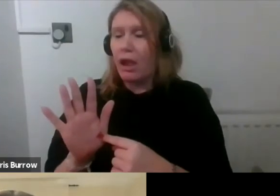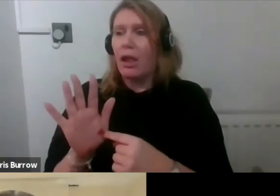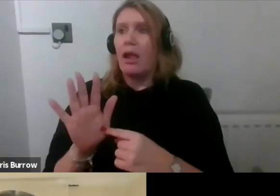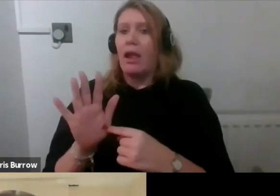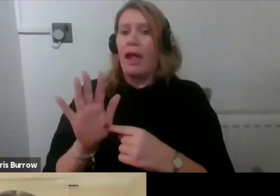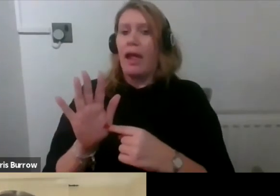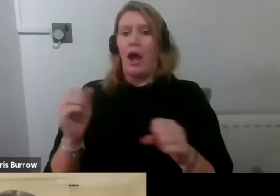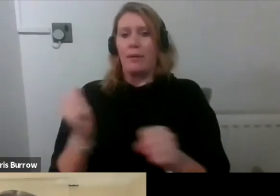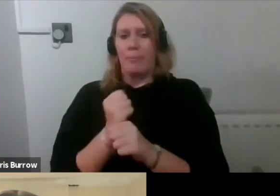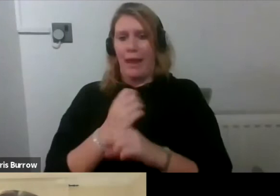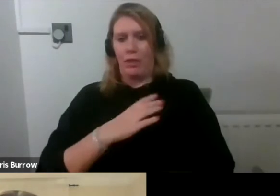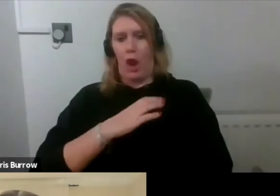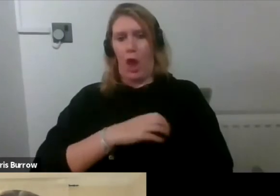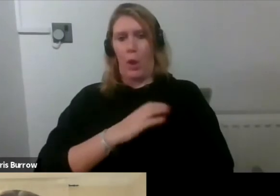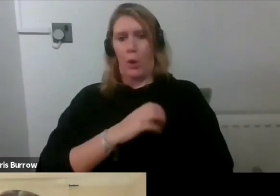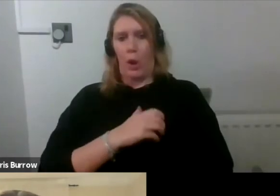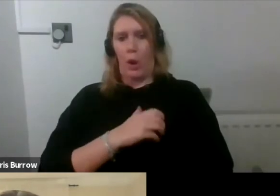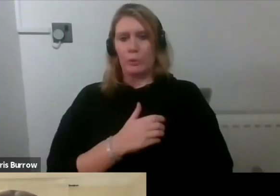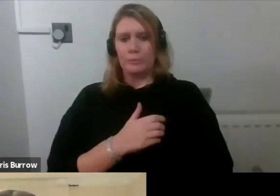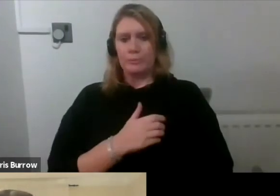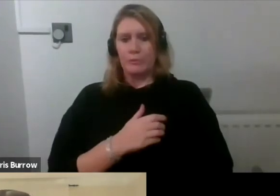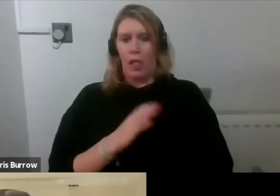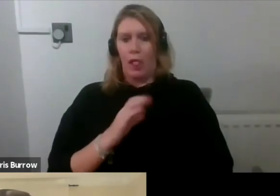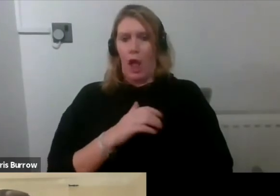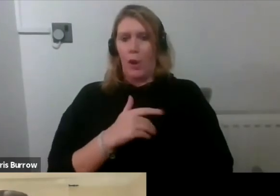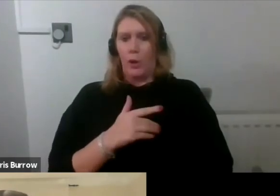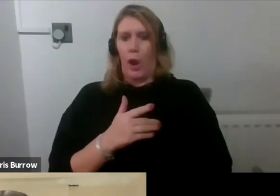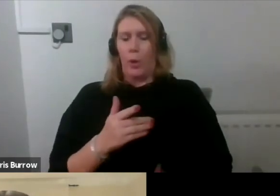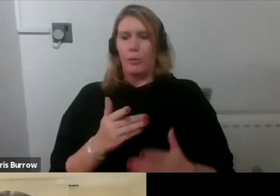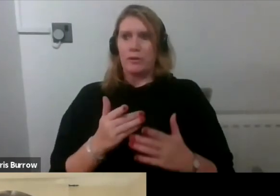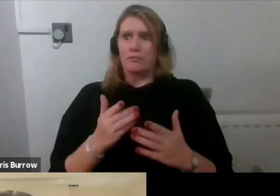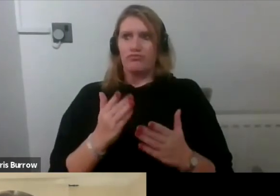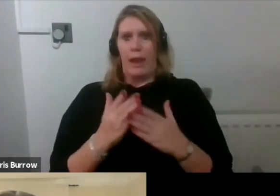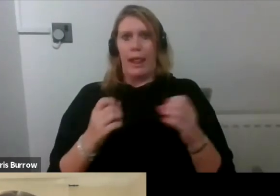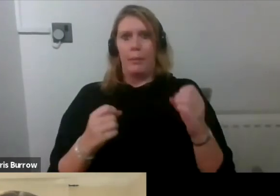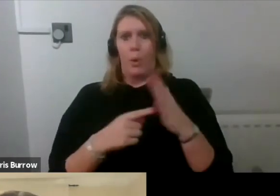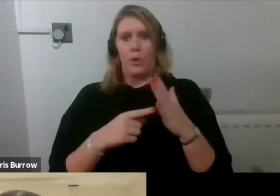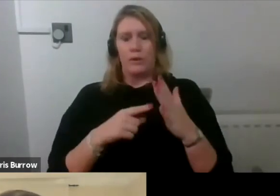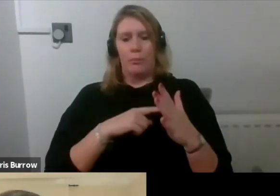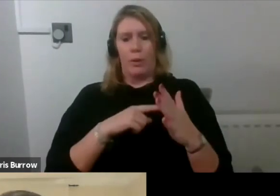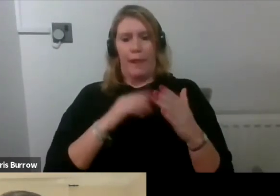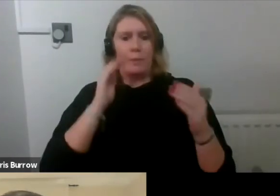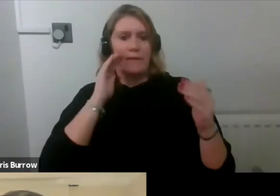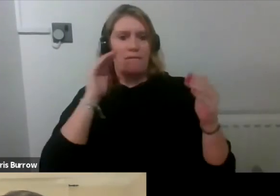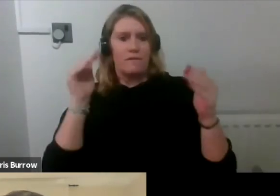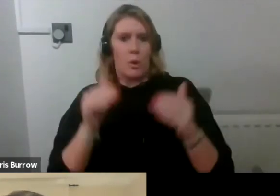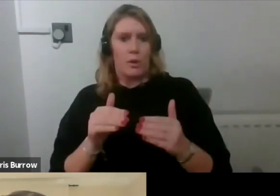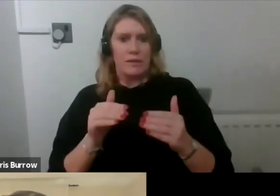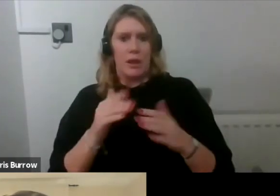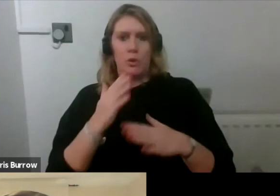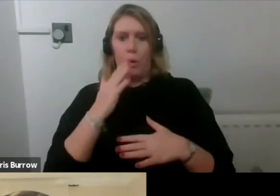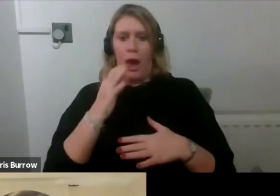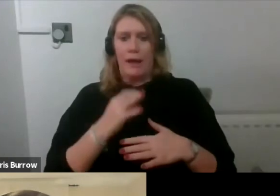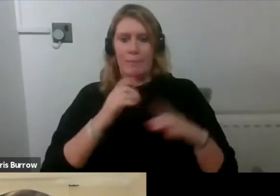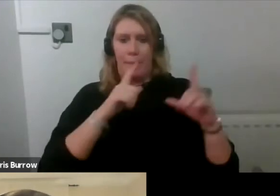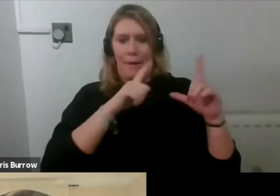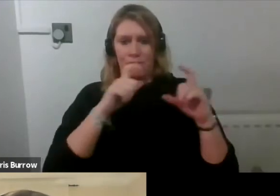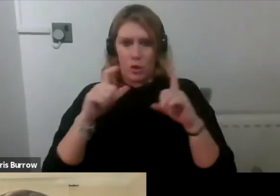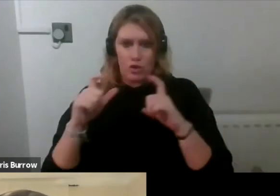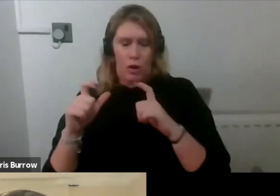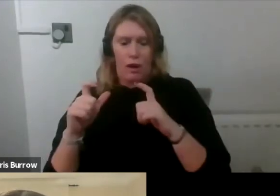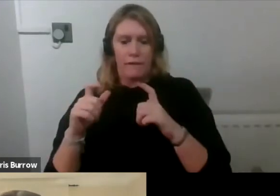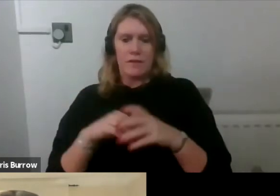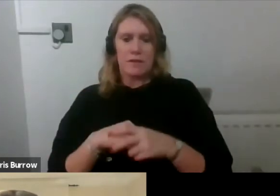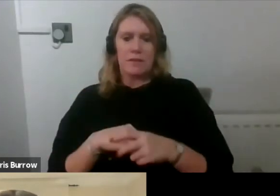logo by then. I mean, the logo was a real breakthrough because that was a real focus then. You asked about the photographs, actually. What I did do